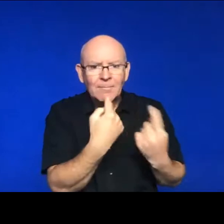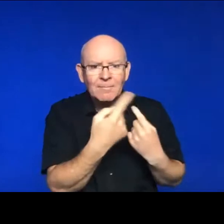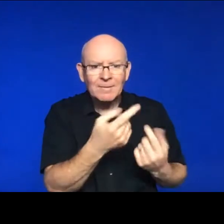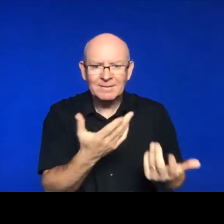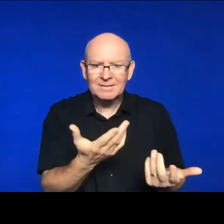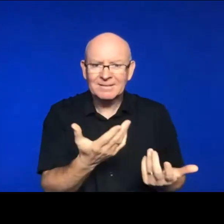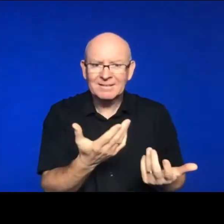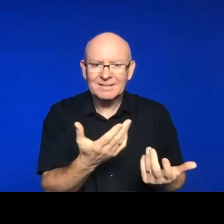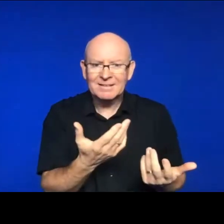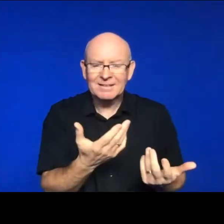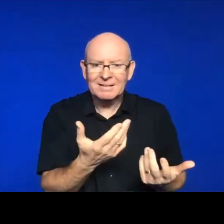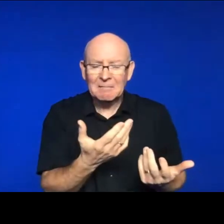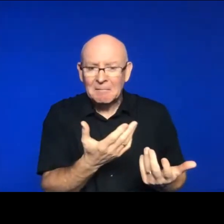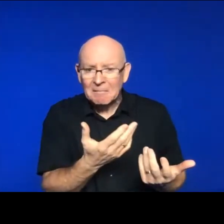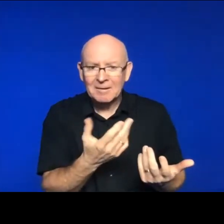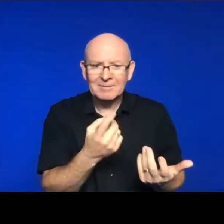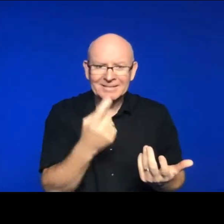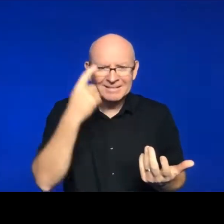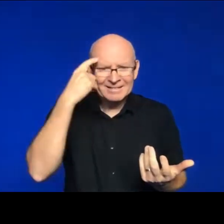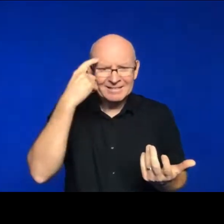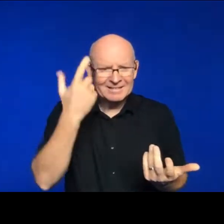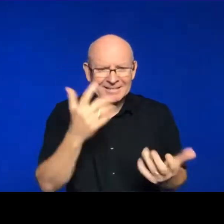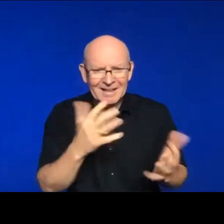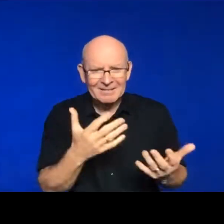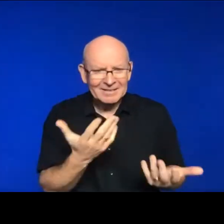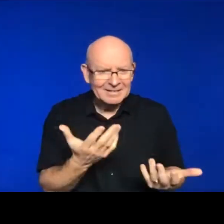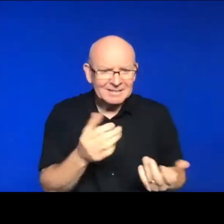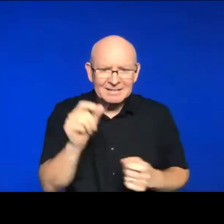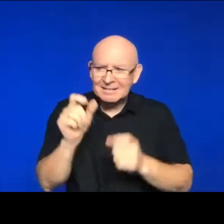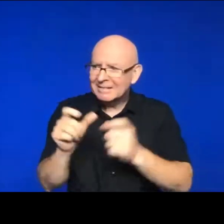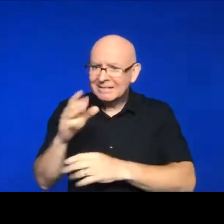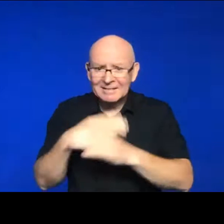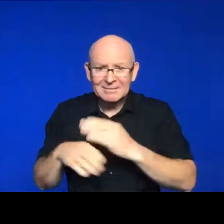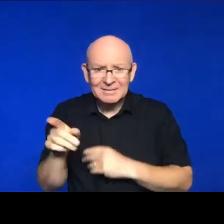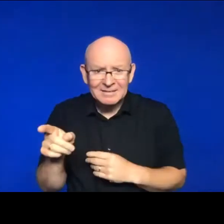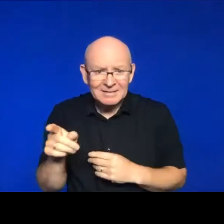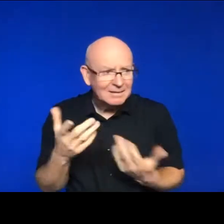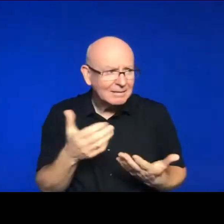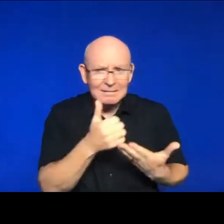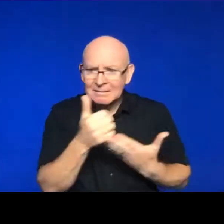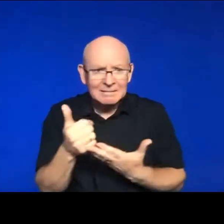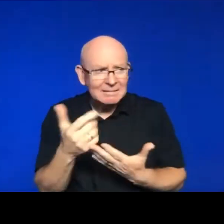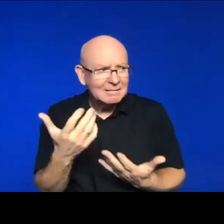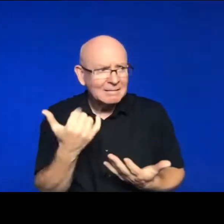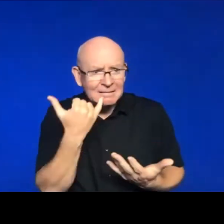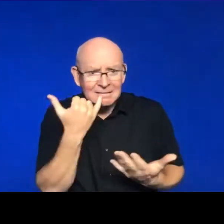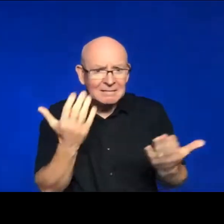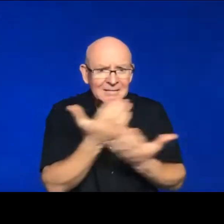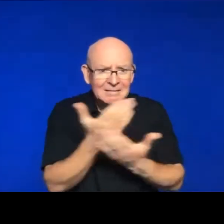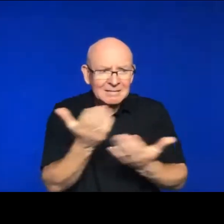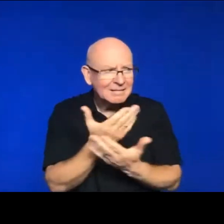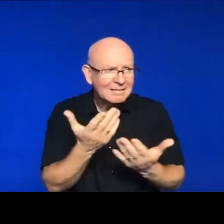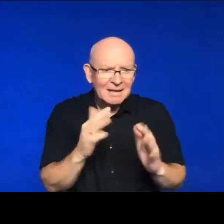essential services for persons with disabilities are put into place. And all